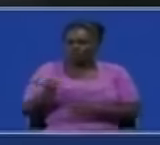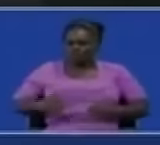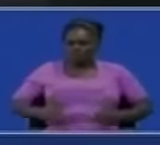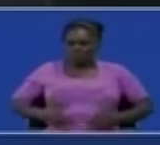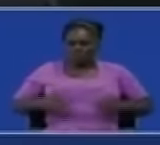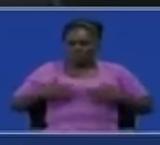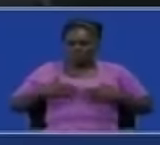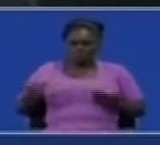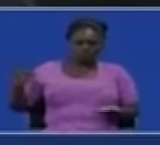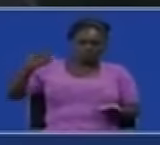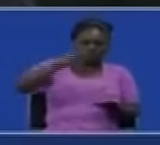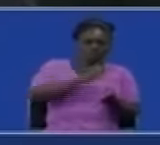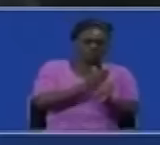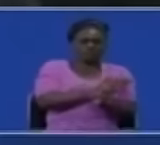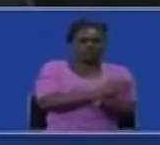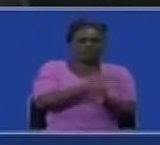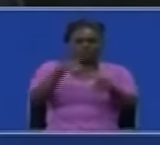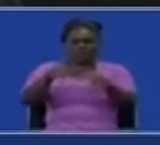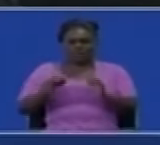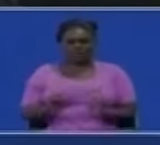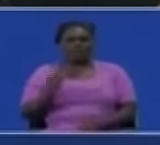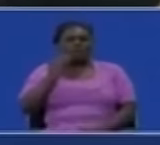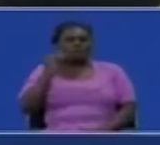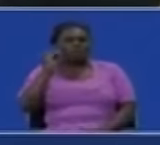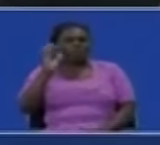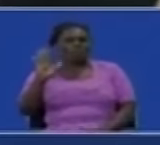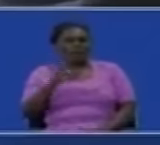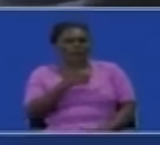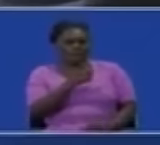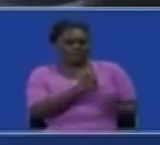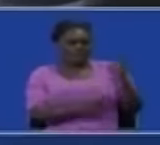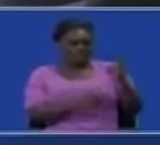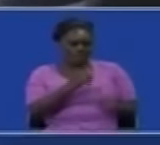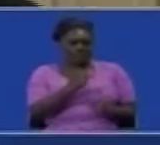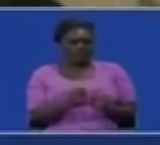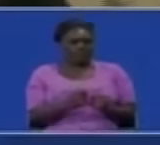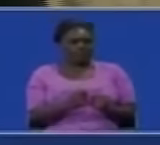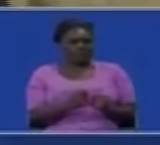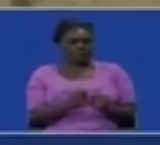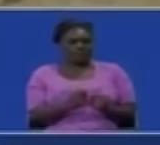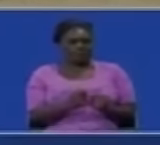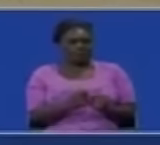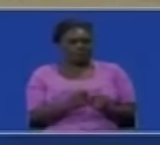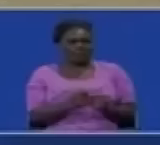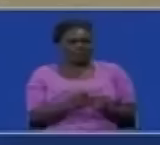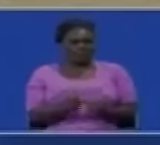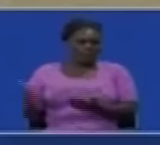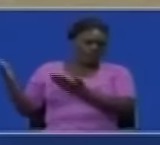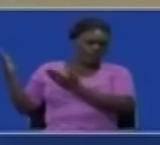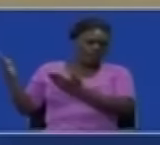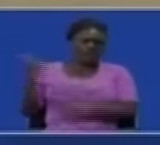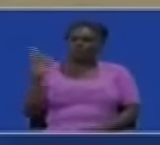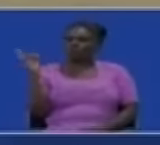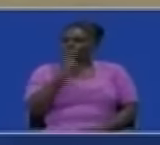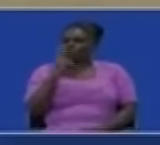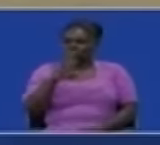politician ahead of tomorrow's burial at his Kapseret home in Uasin Gishu County. Lilan has now threatened to